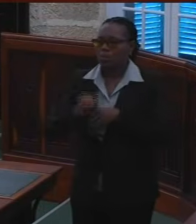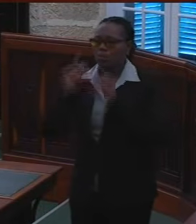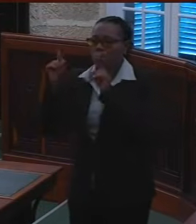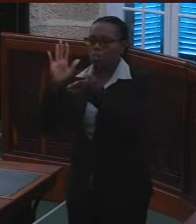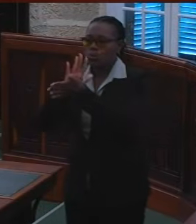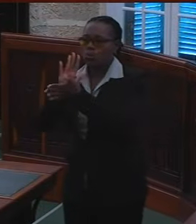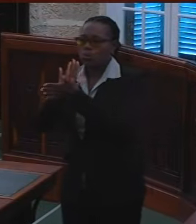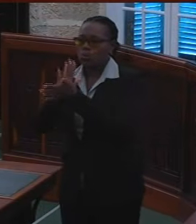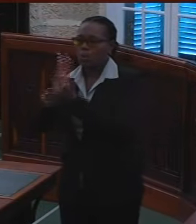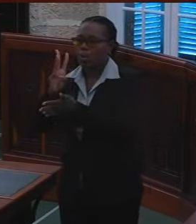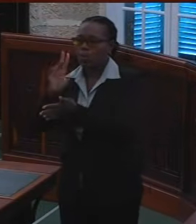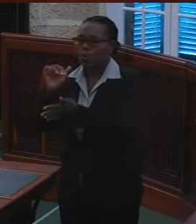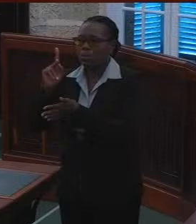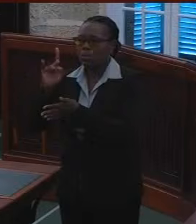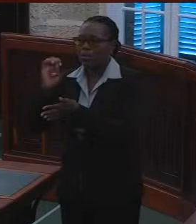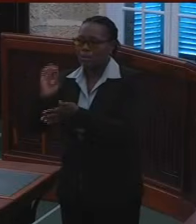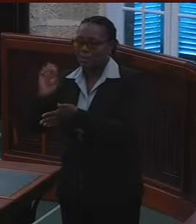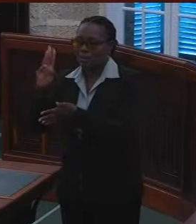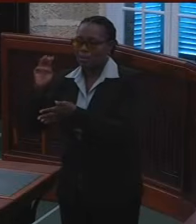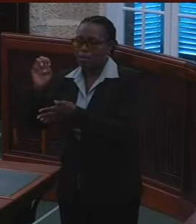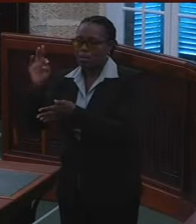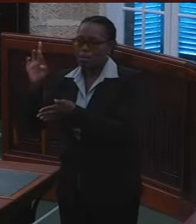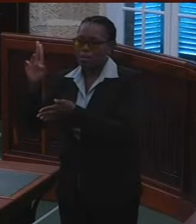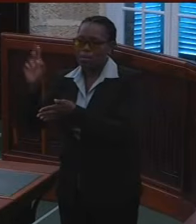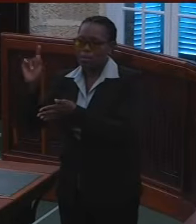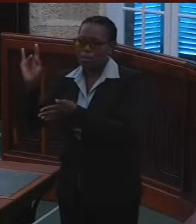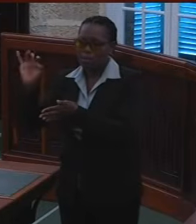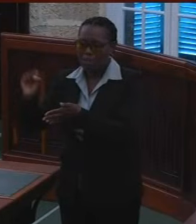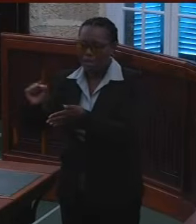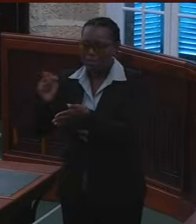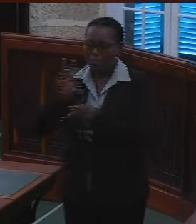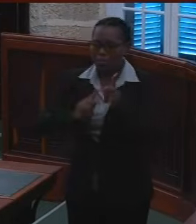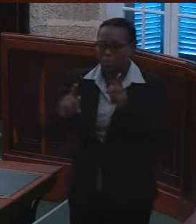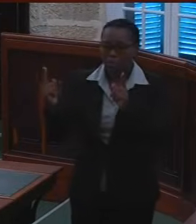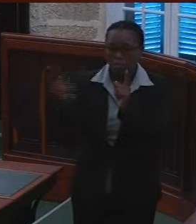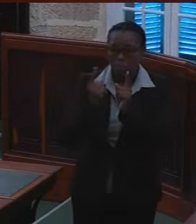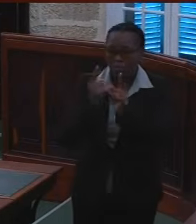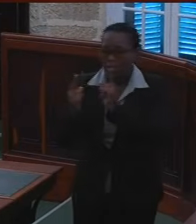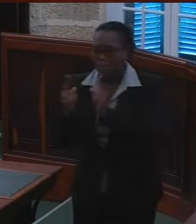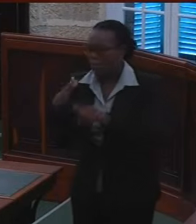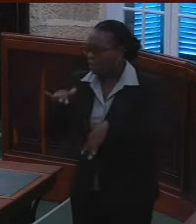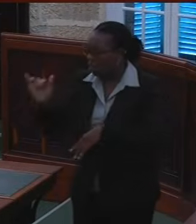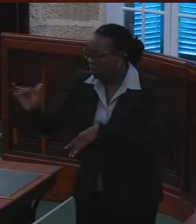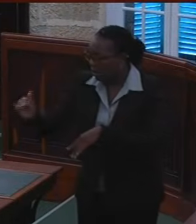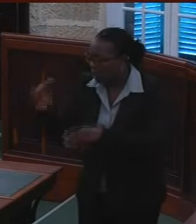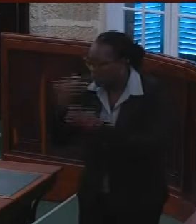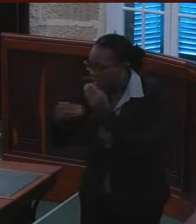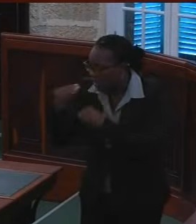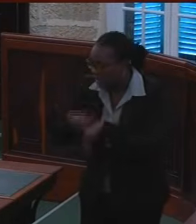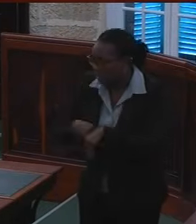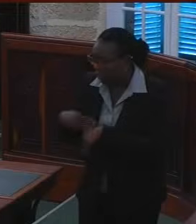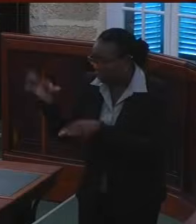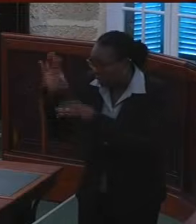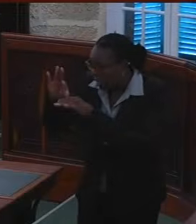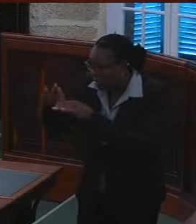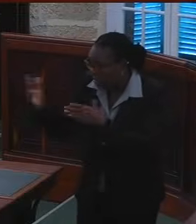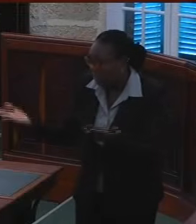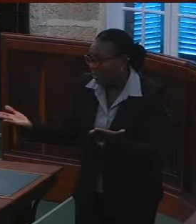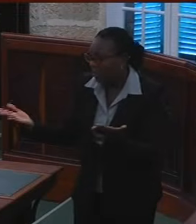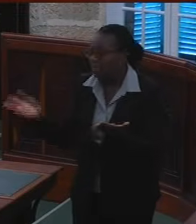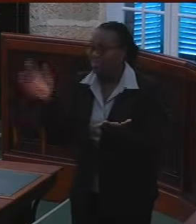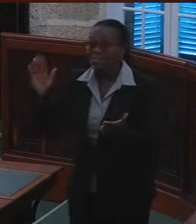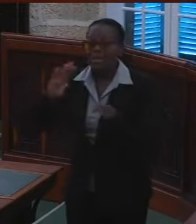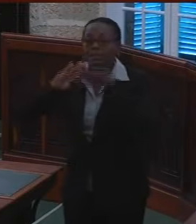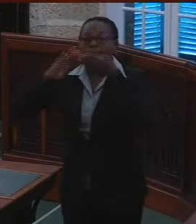way don't want to know if you ate something. You had tea. Mr. Speaker, sir. That is the community that I came from. That is the